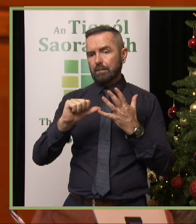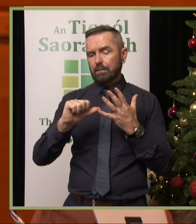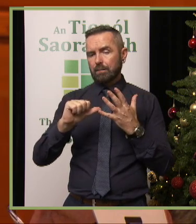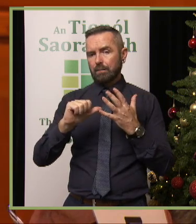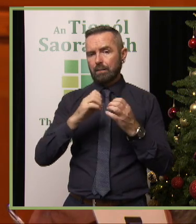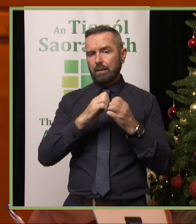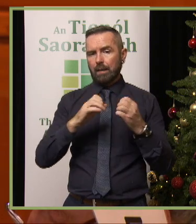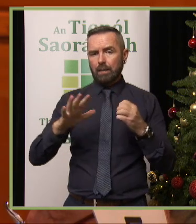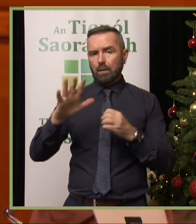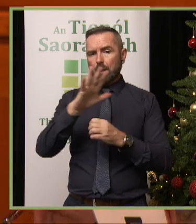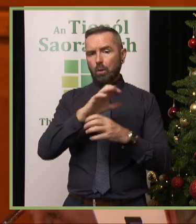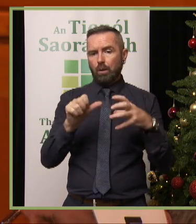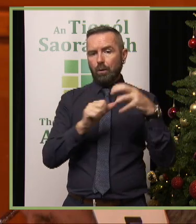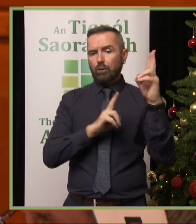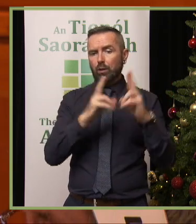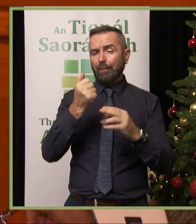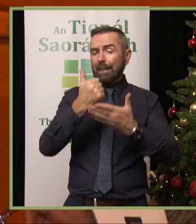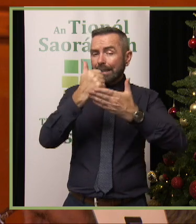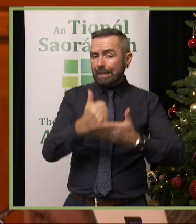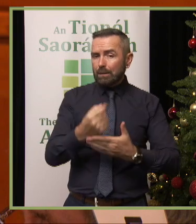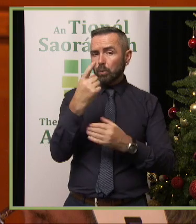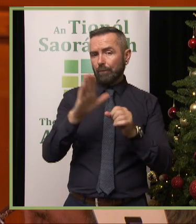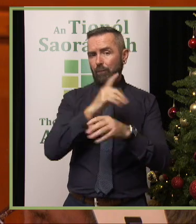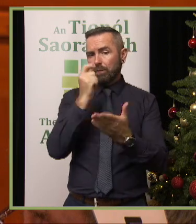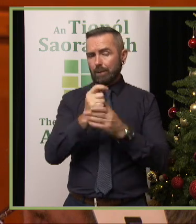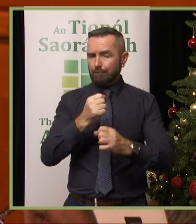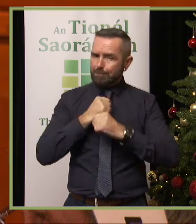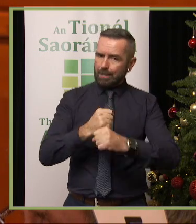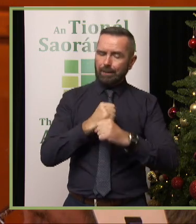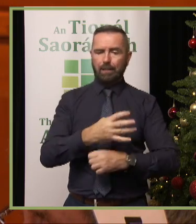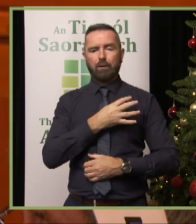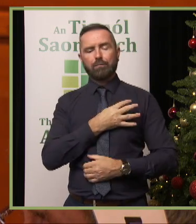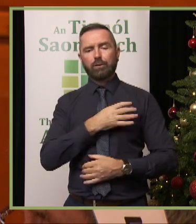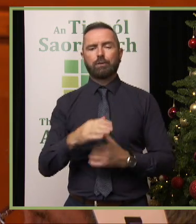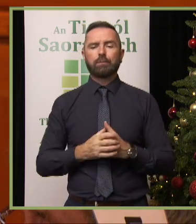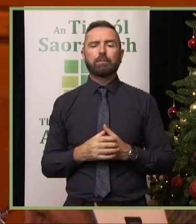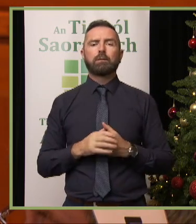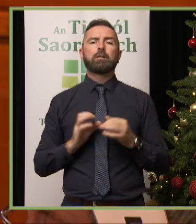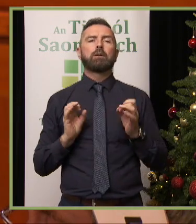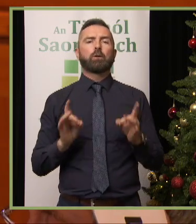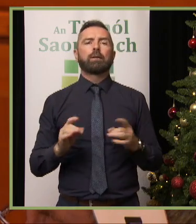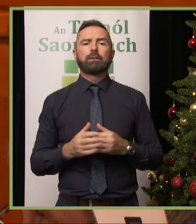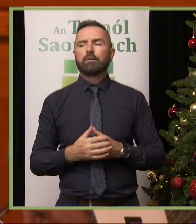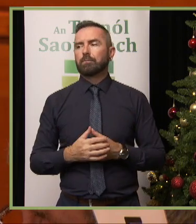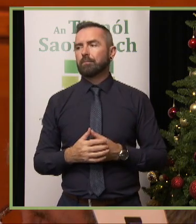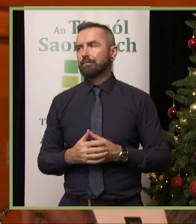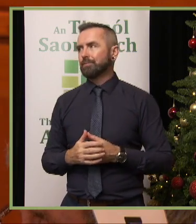Each local authority should have at least 1 full-time dedicated officer. Right.